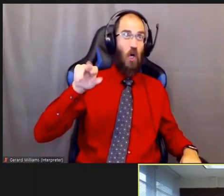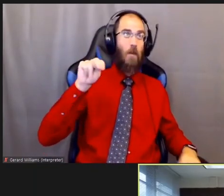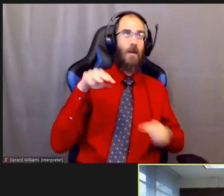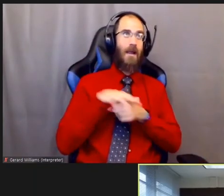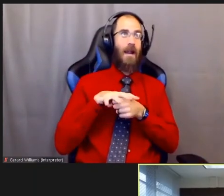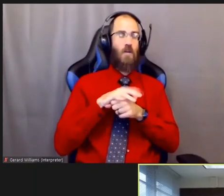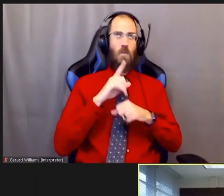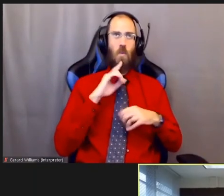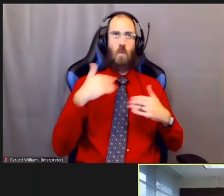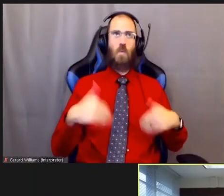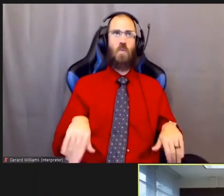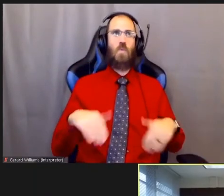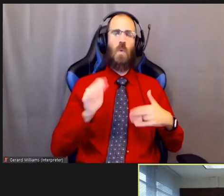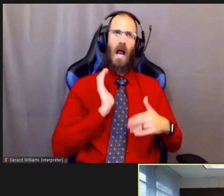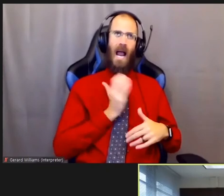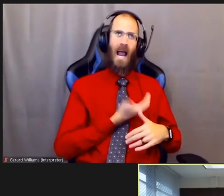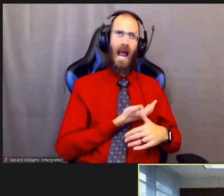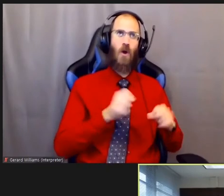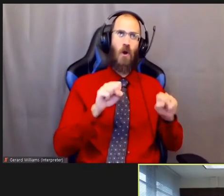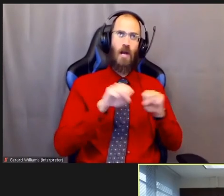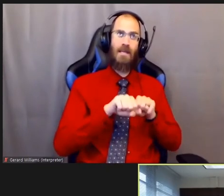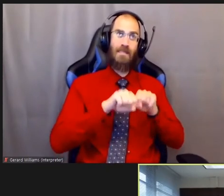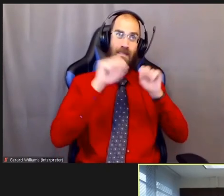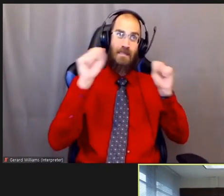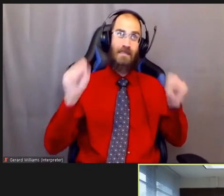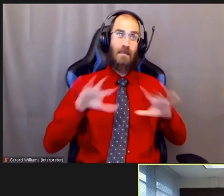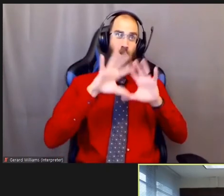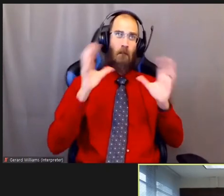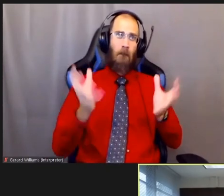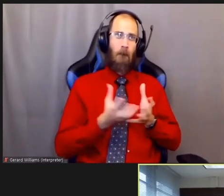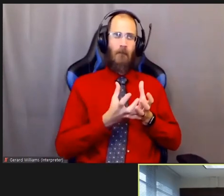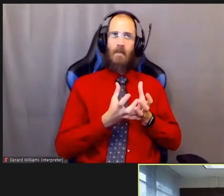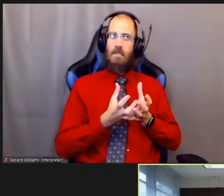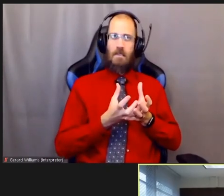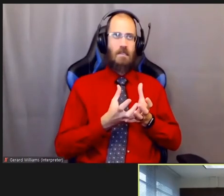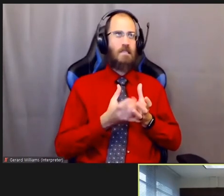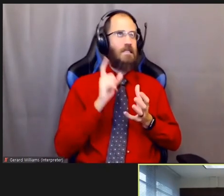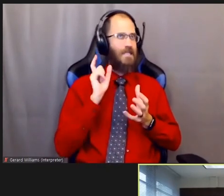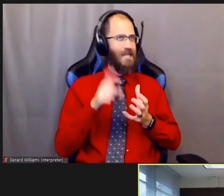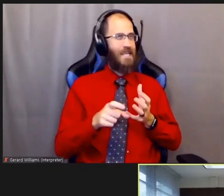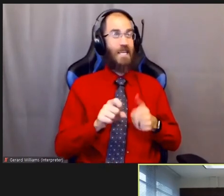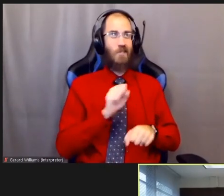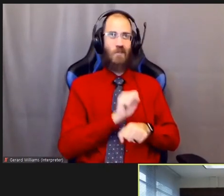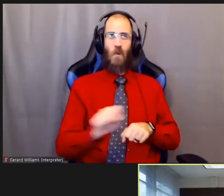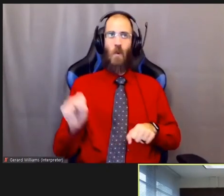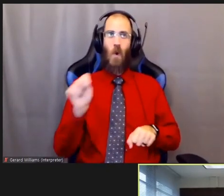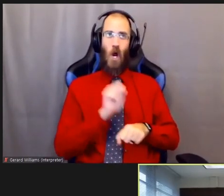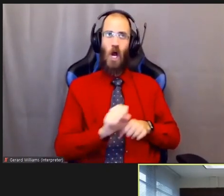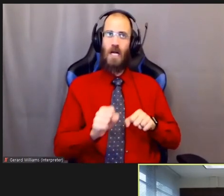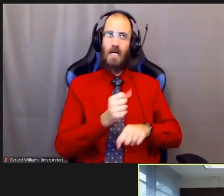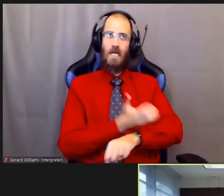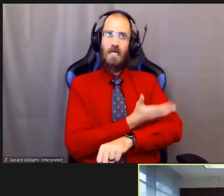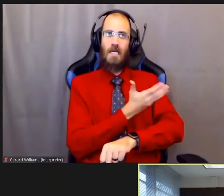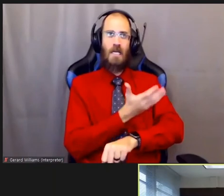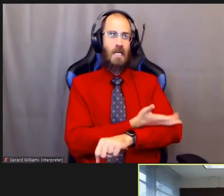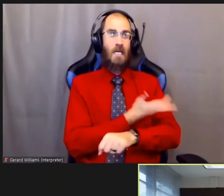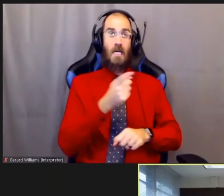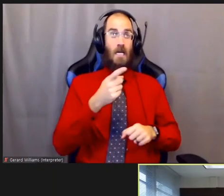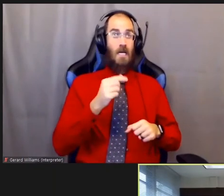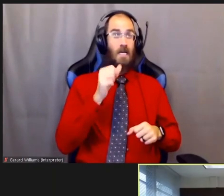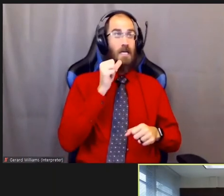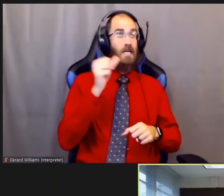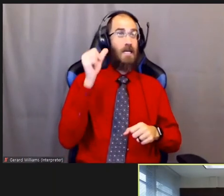system really still needs a lot of work. In fact, just yesterday, I had students who